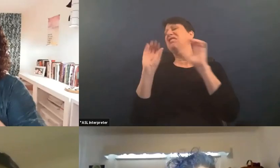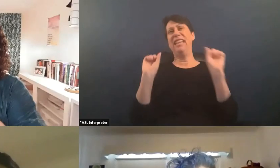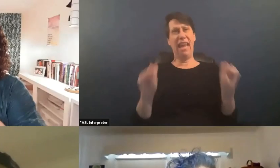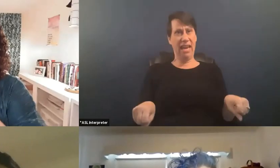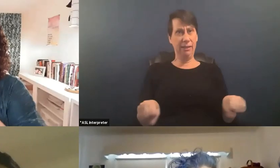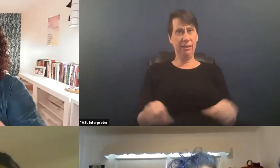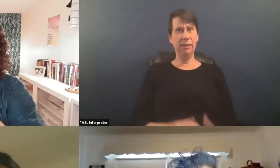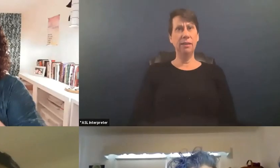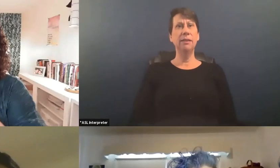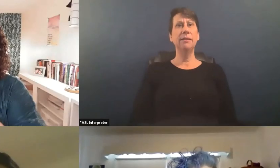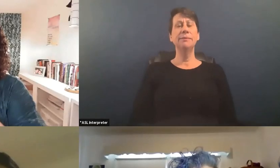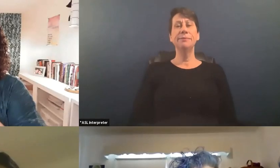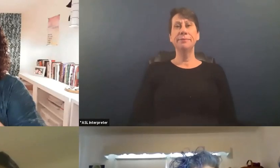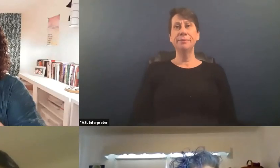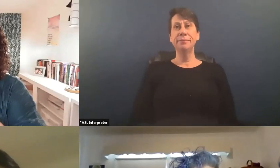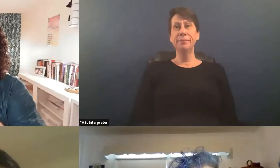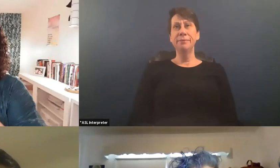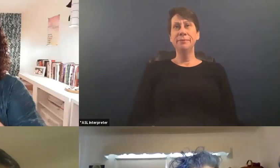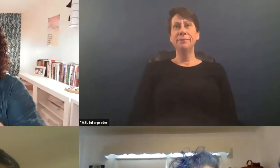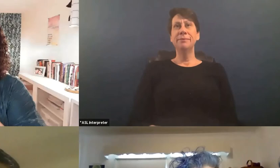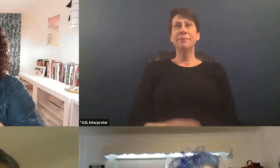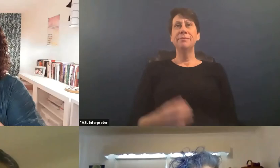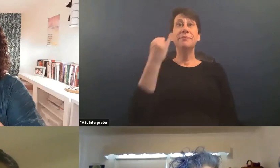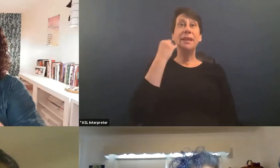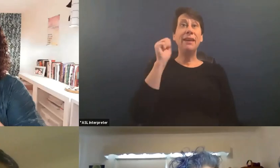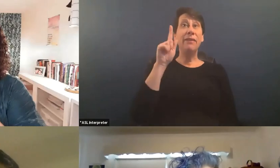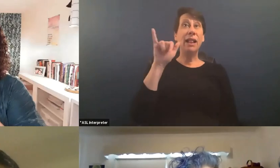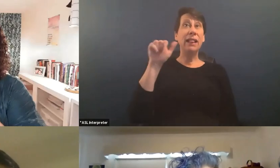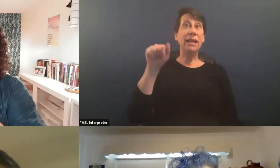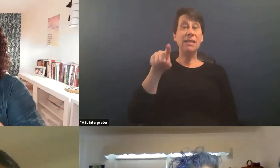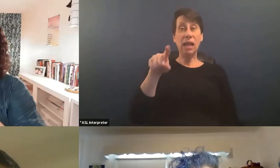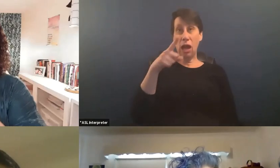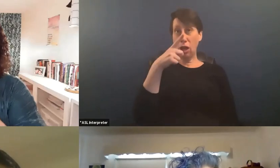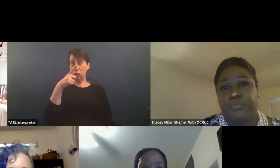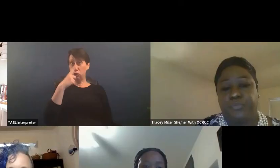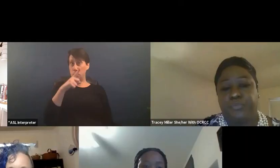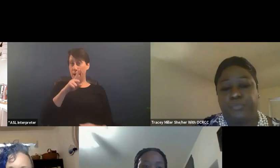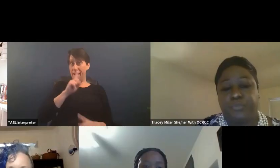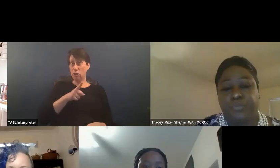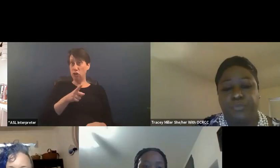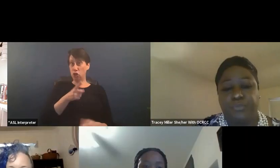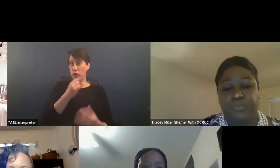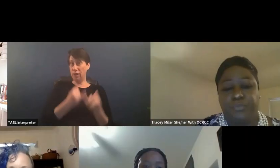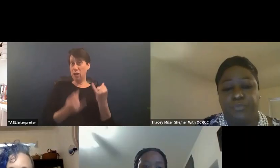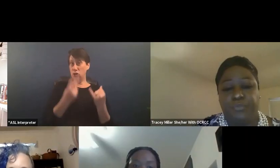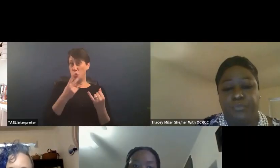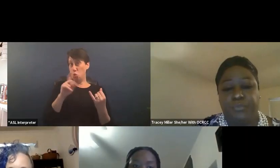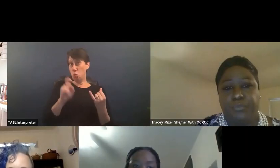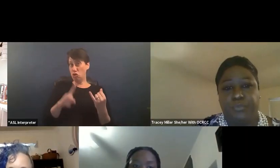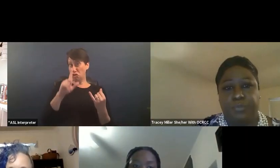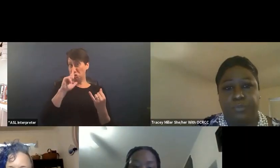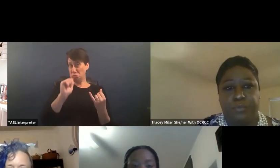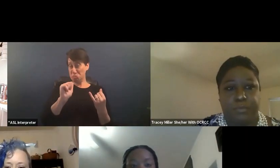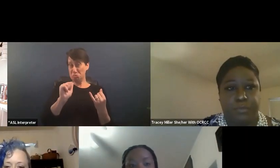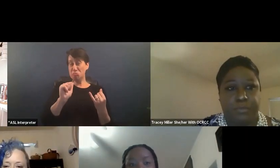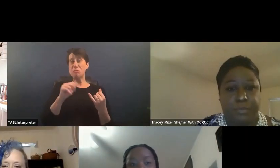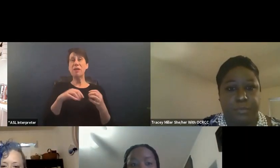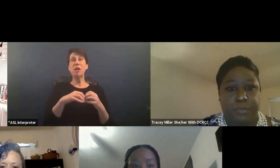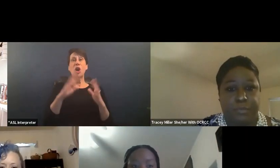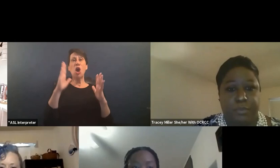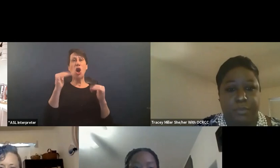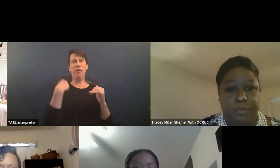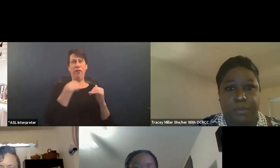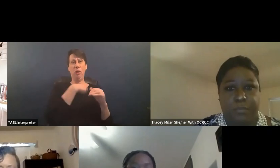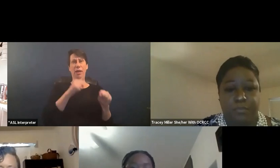so if alicia you are open to taking these last two questions um you know i'll make hopefully we can make